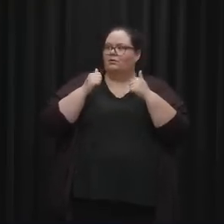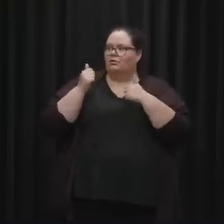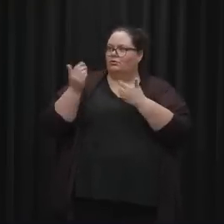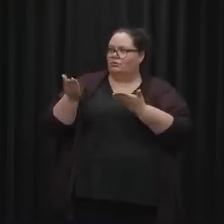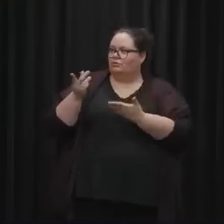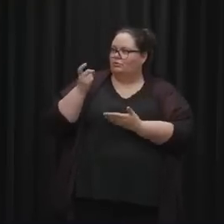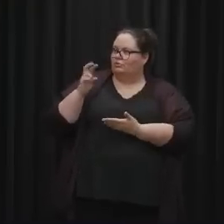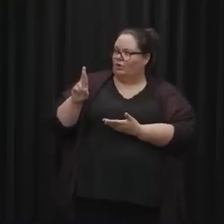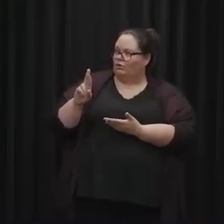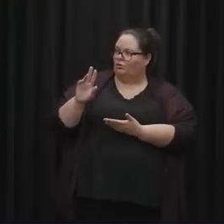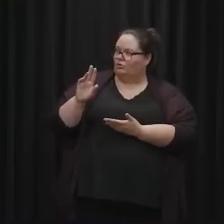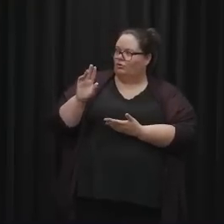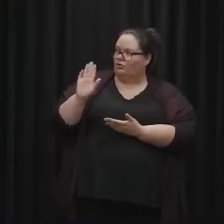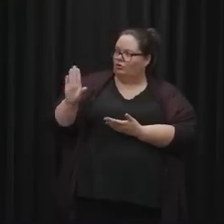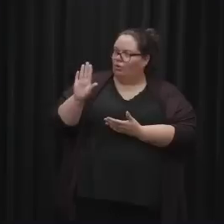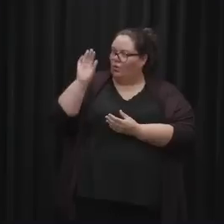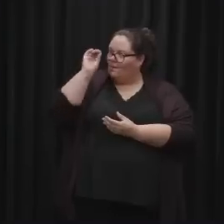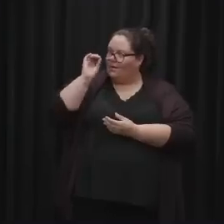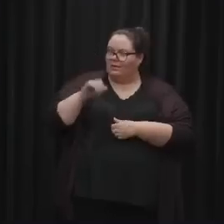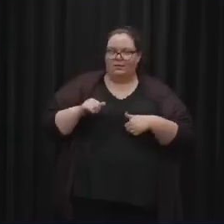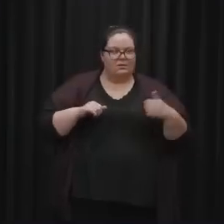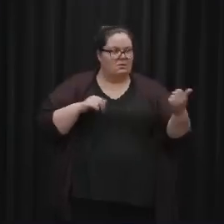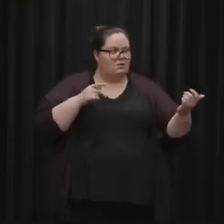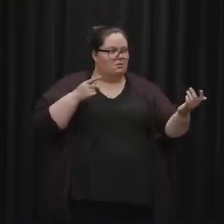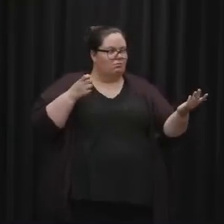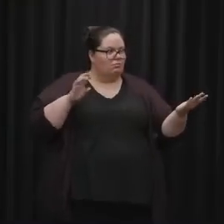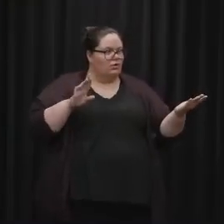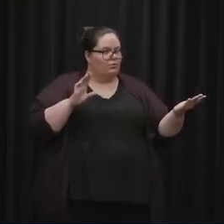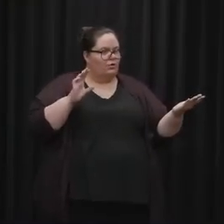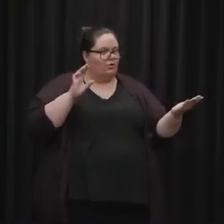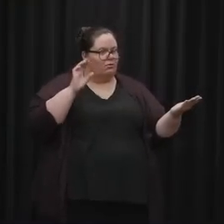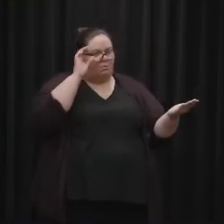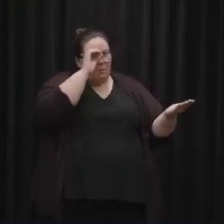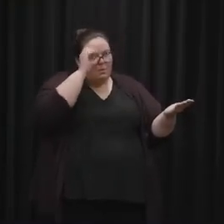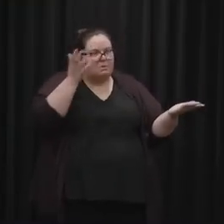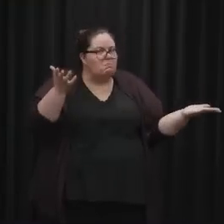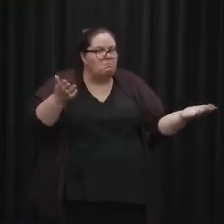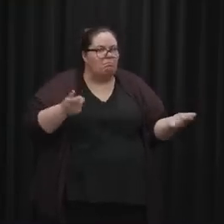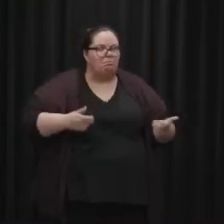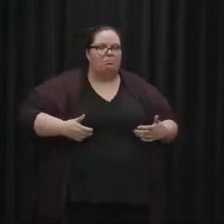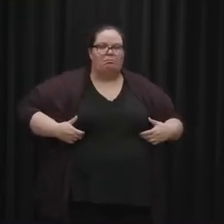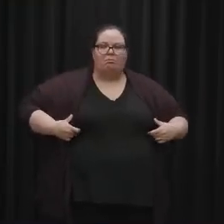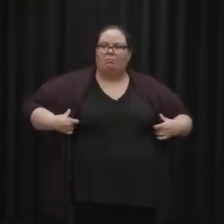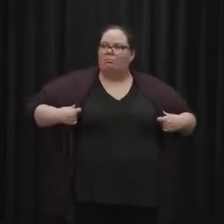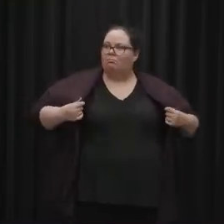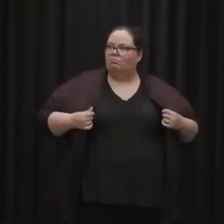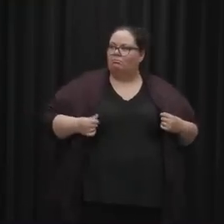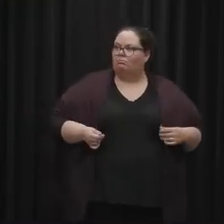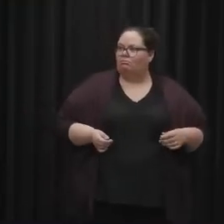Russell and Premier Higgs' opinion about that. And I do have a follow-up question.